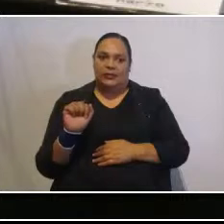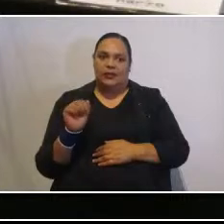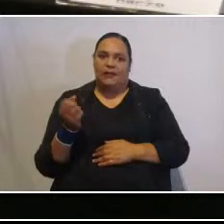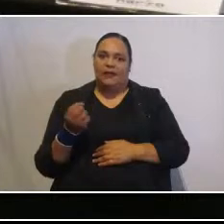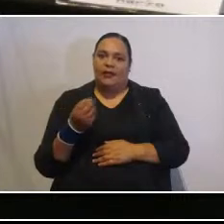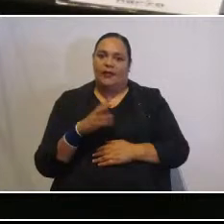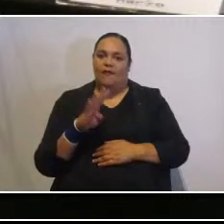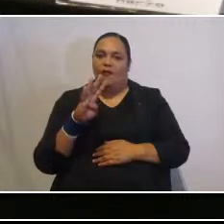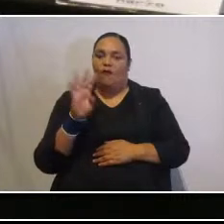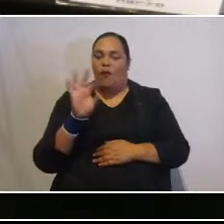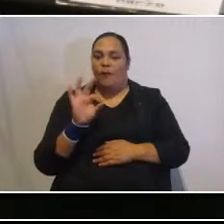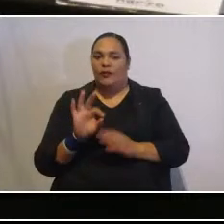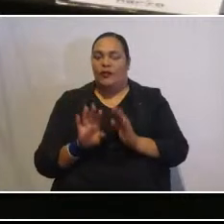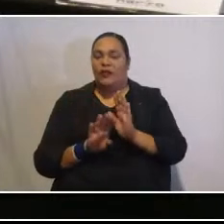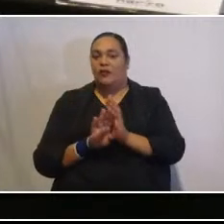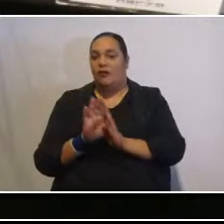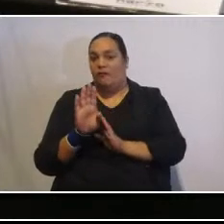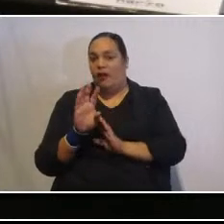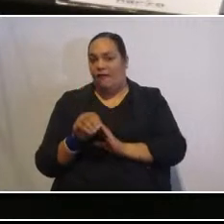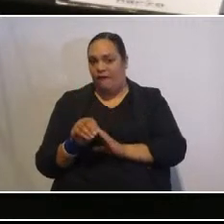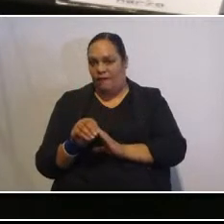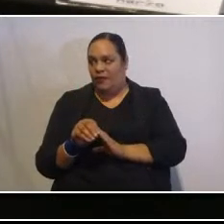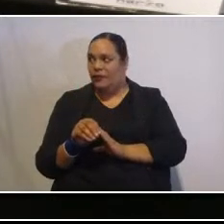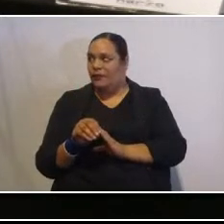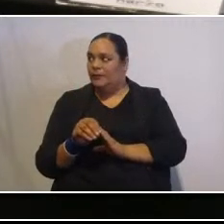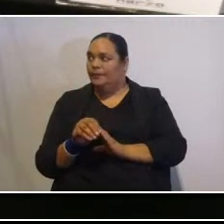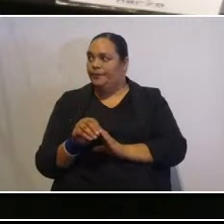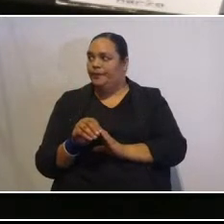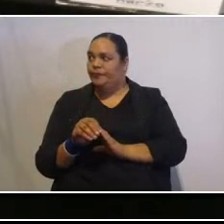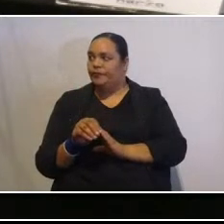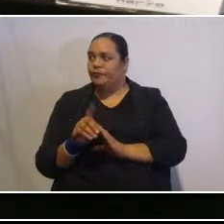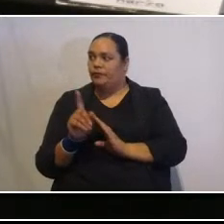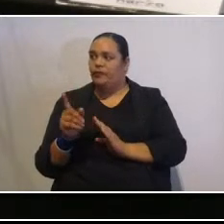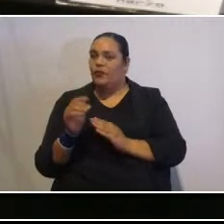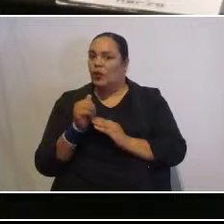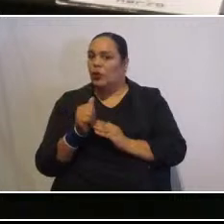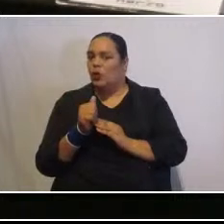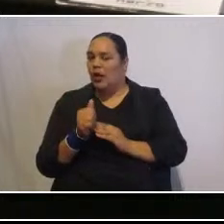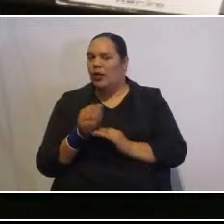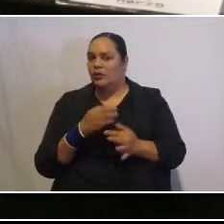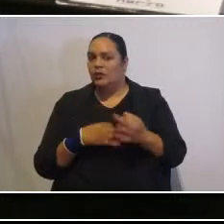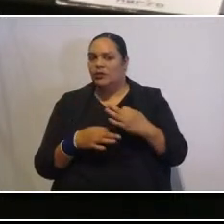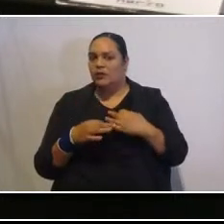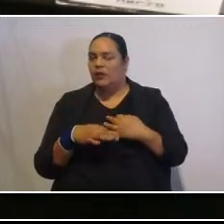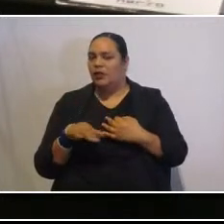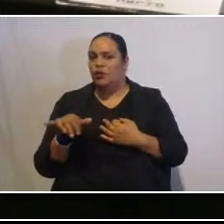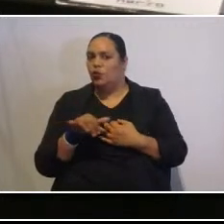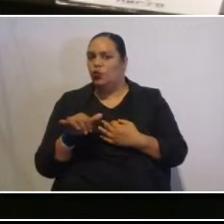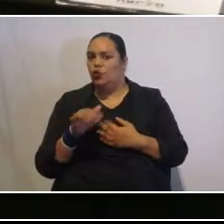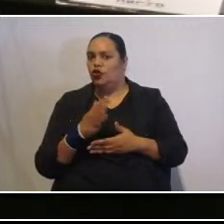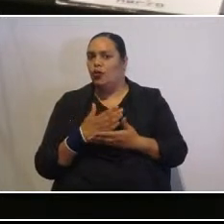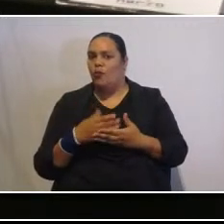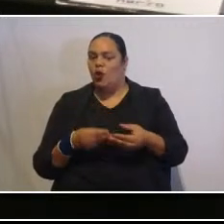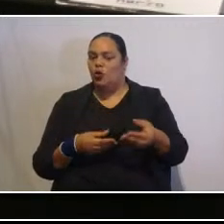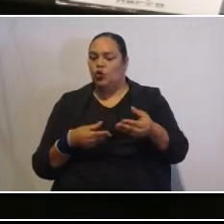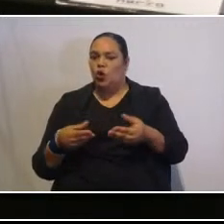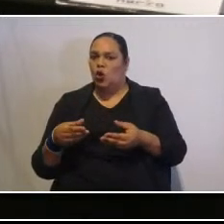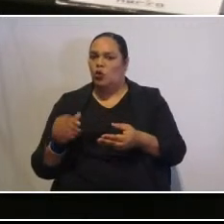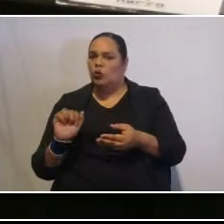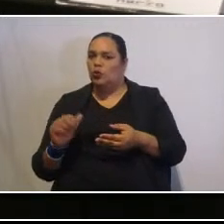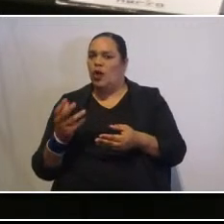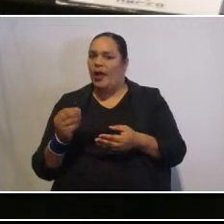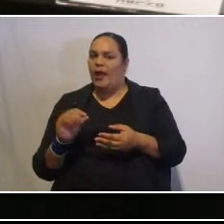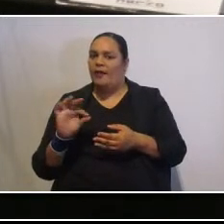giving a 4% increase. Can you just guide me to which part of the document has